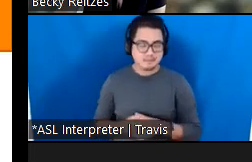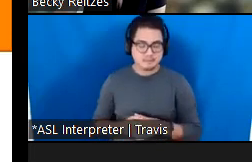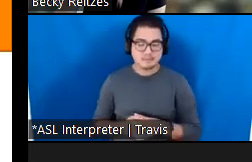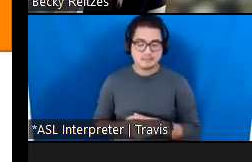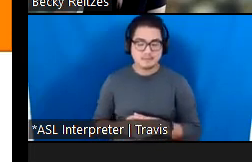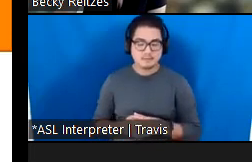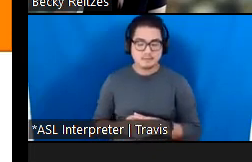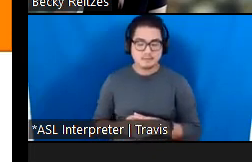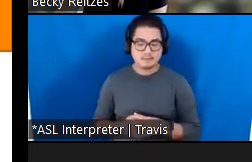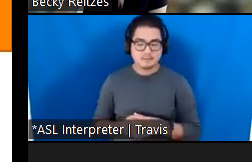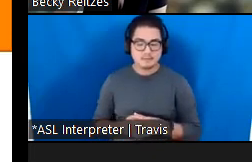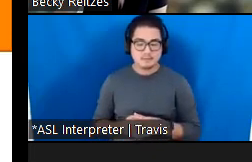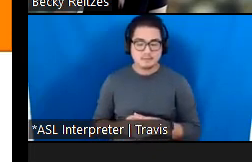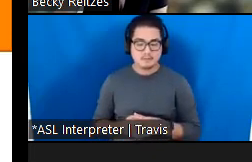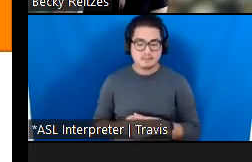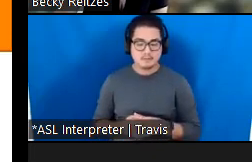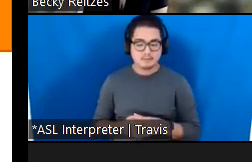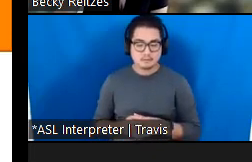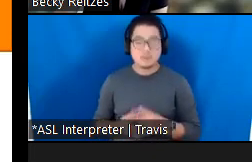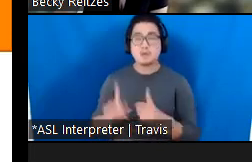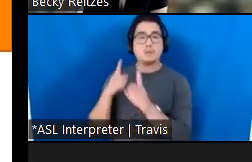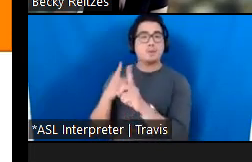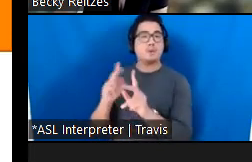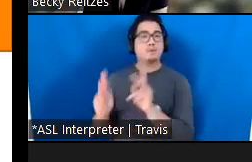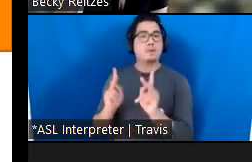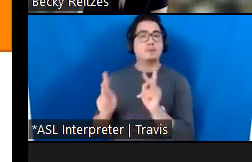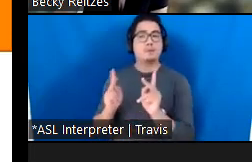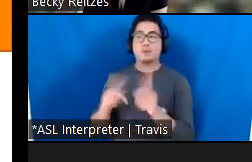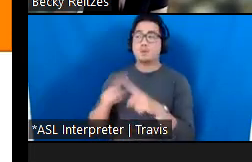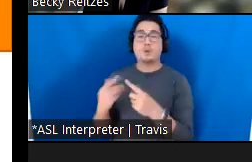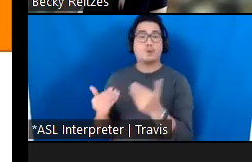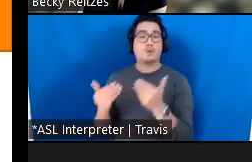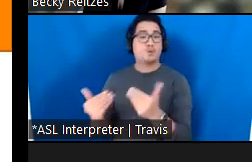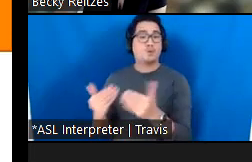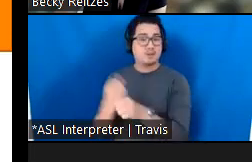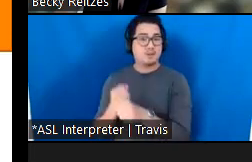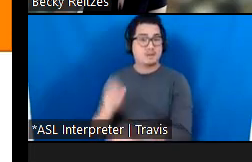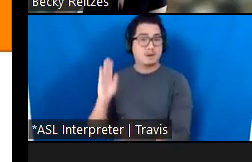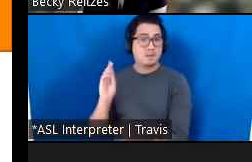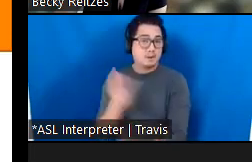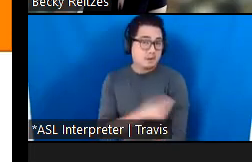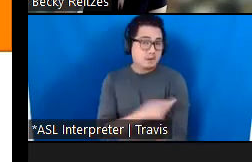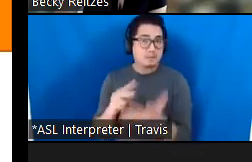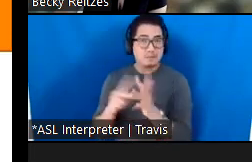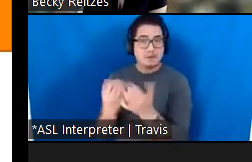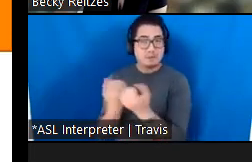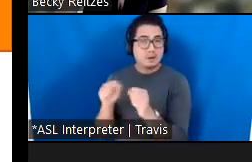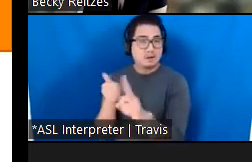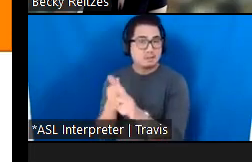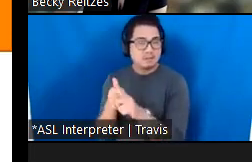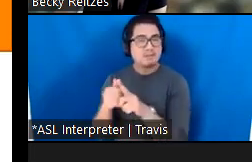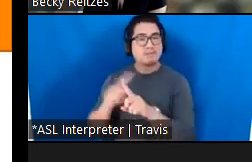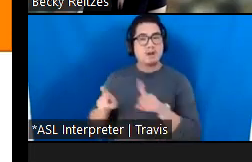actually are not only protecting themselves when they get boosted, but they're protecting their pregnancy and they're protecting